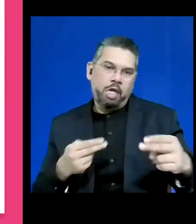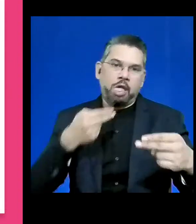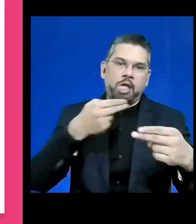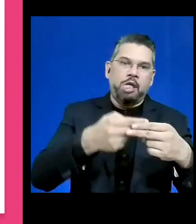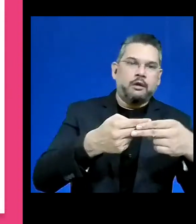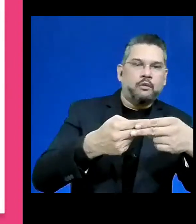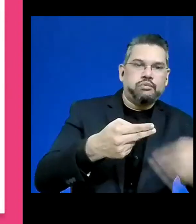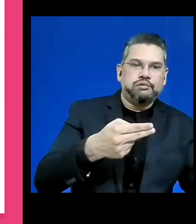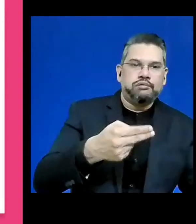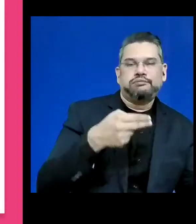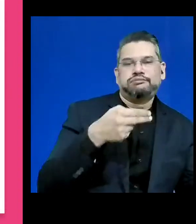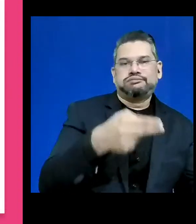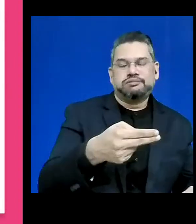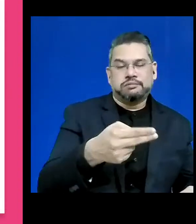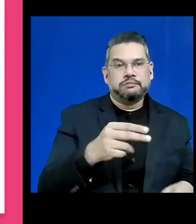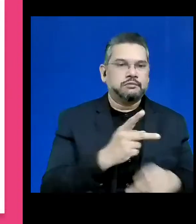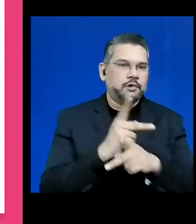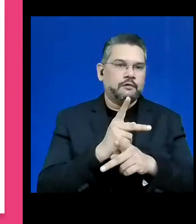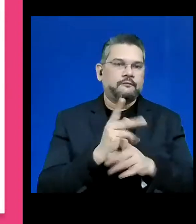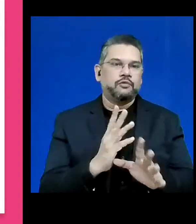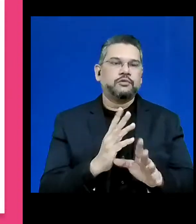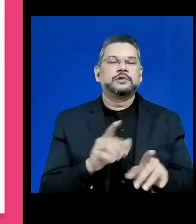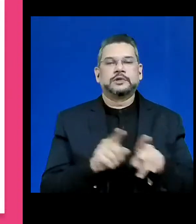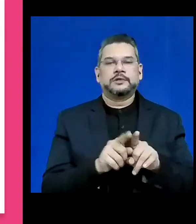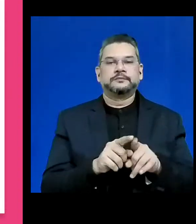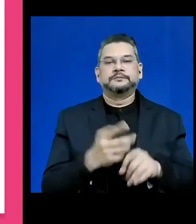accessible name and description computation